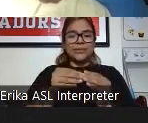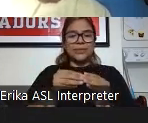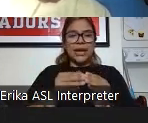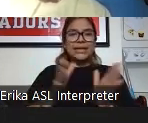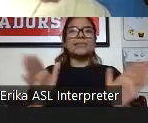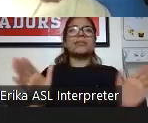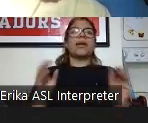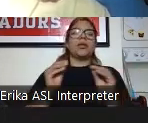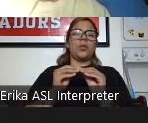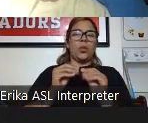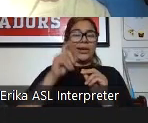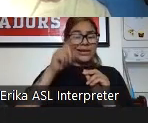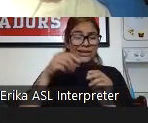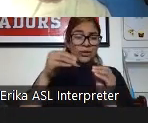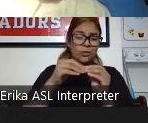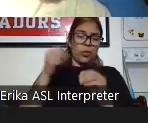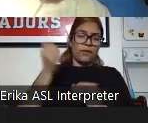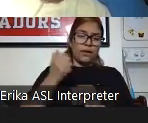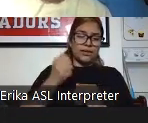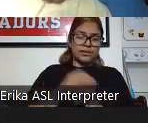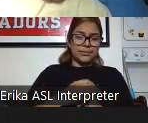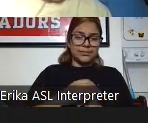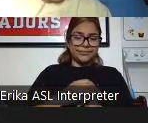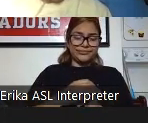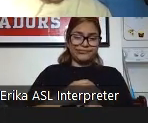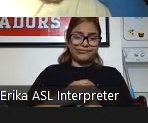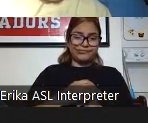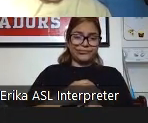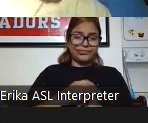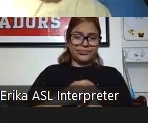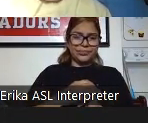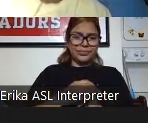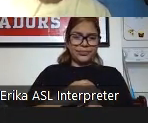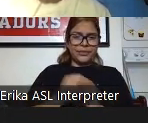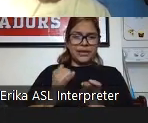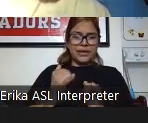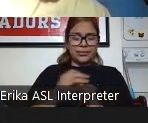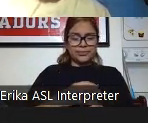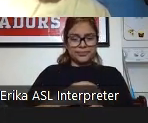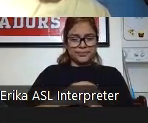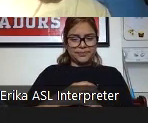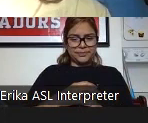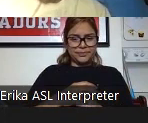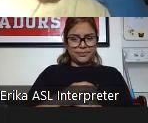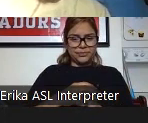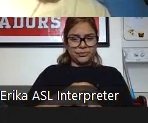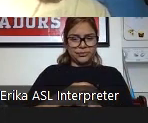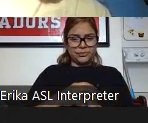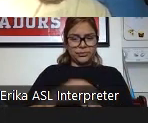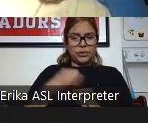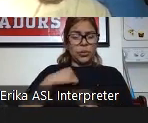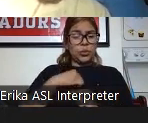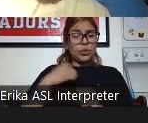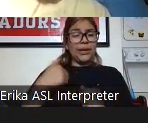better funded. Next slide, please. As a subcommittee, we have providing information to